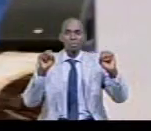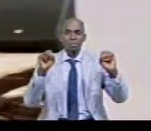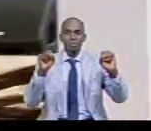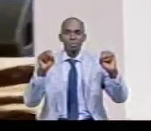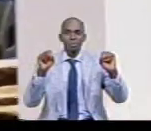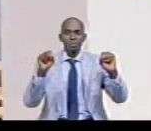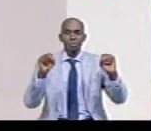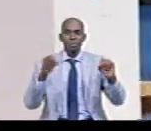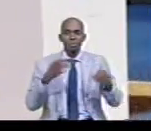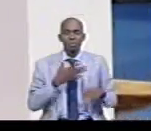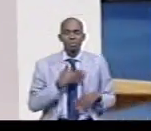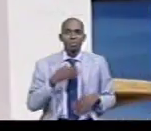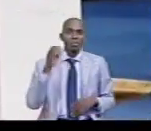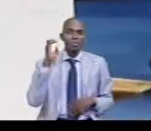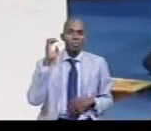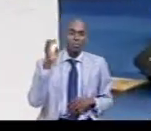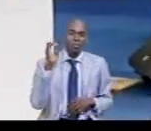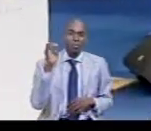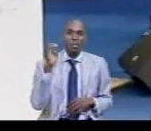my evangelist,